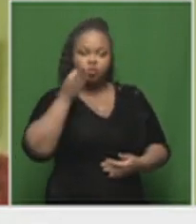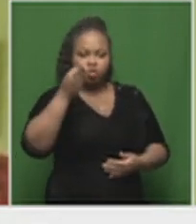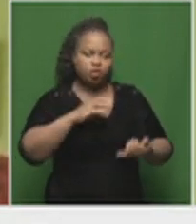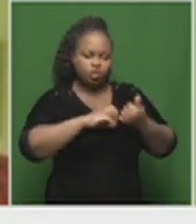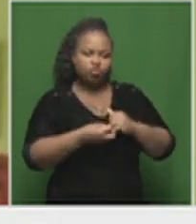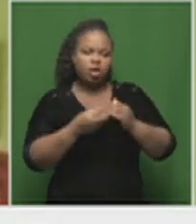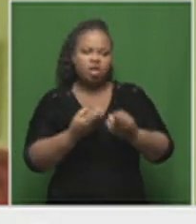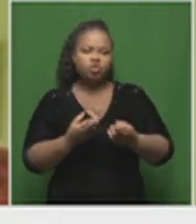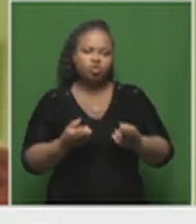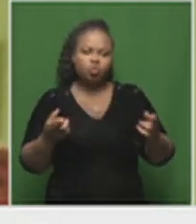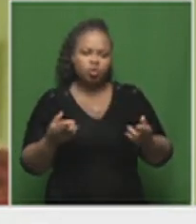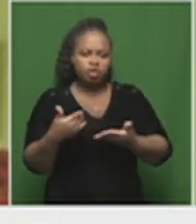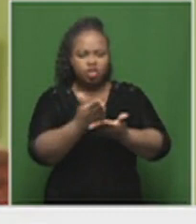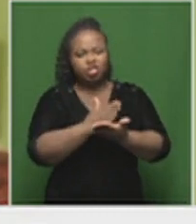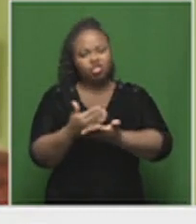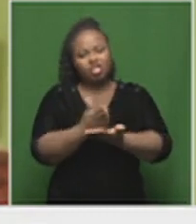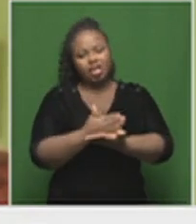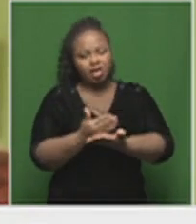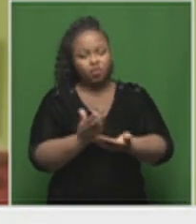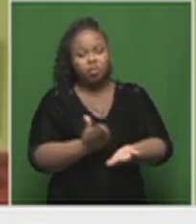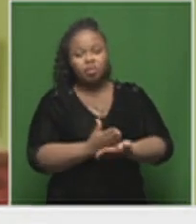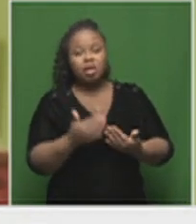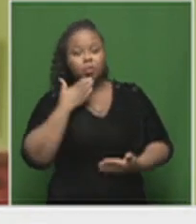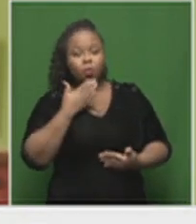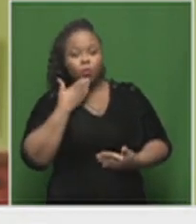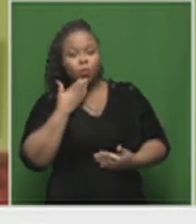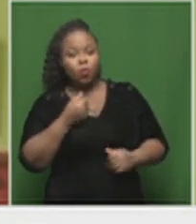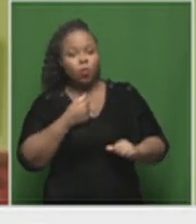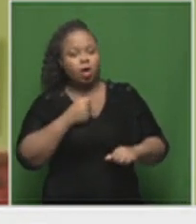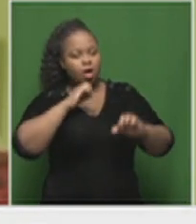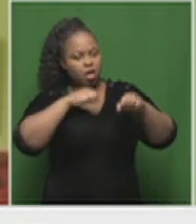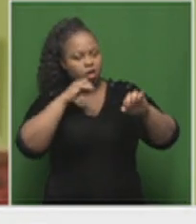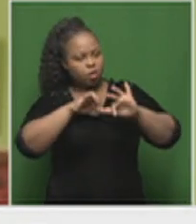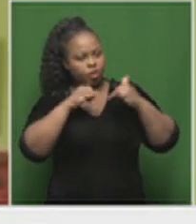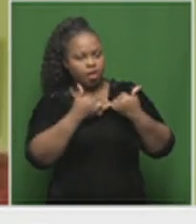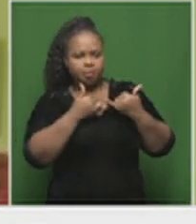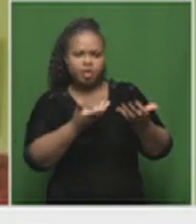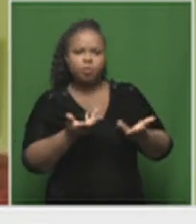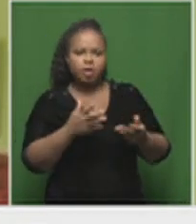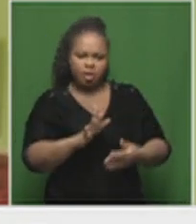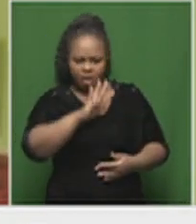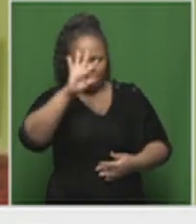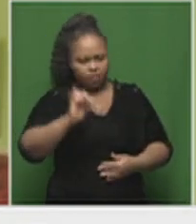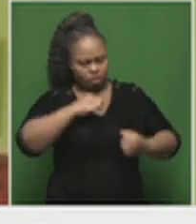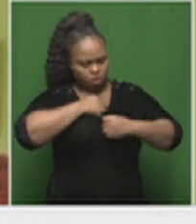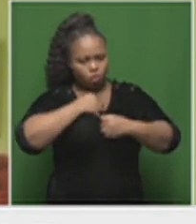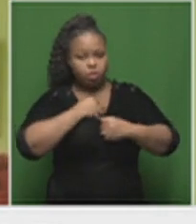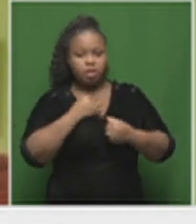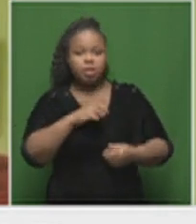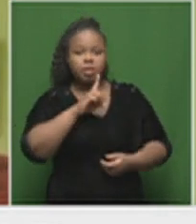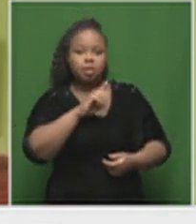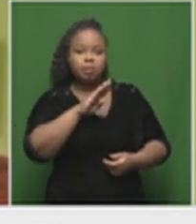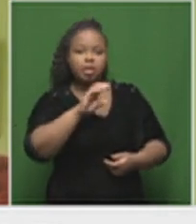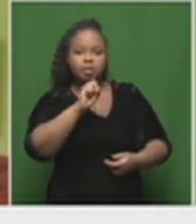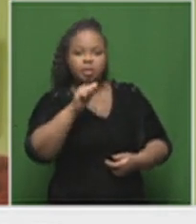together resources from some of the multilateral agencies that are of African origin. I mean,